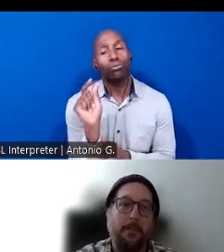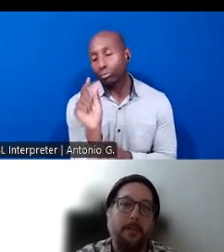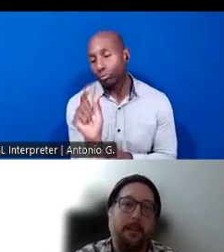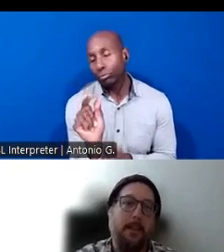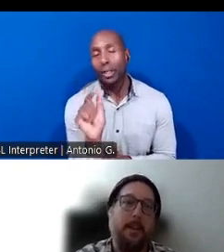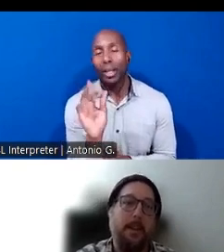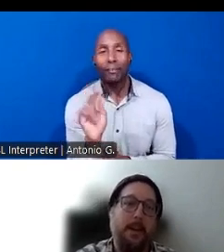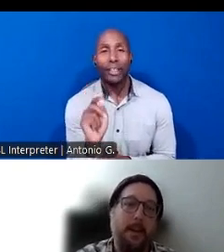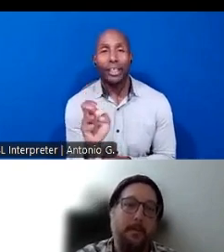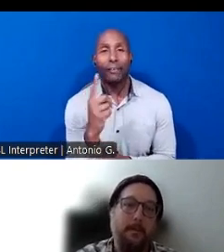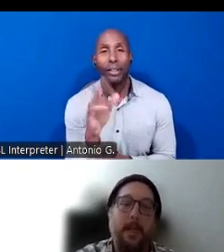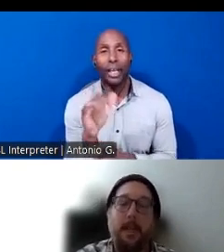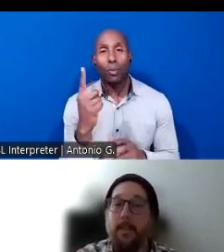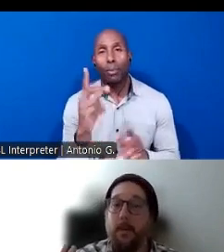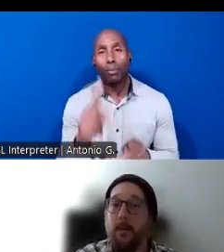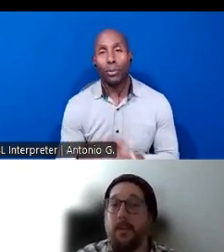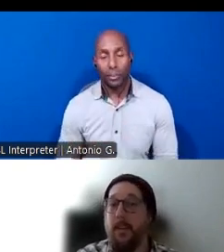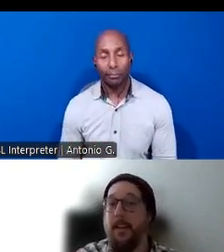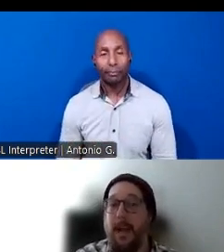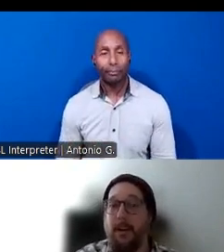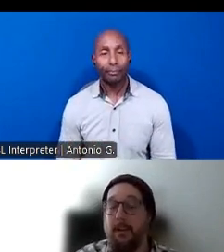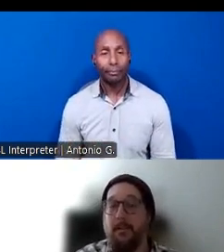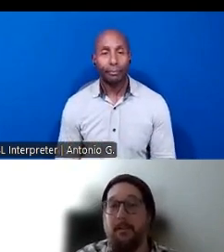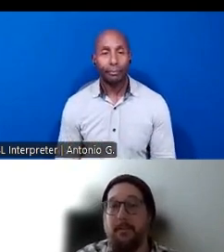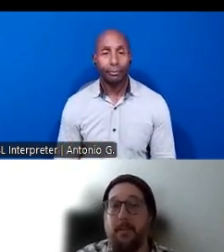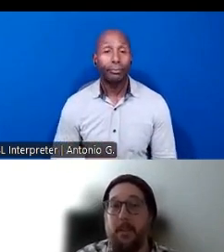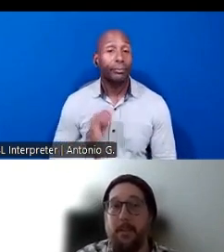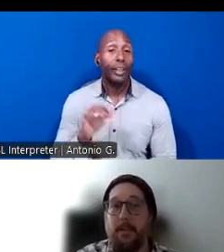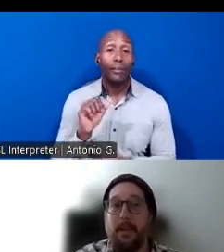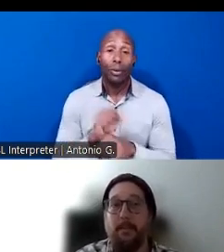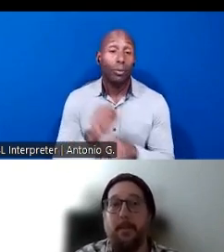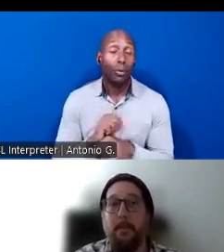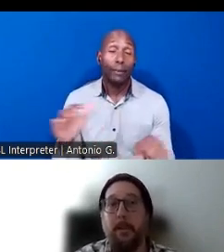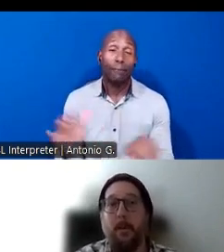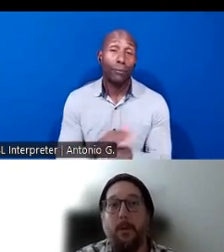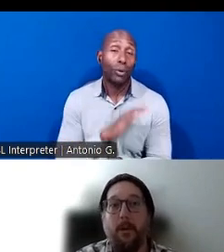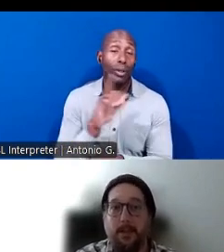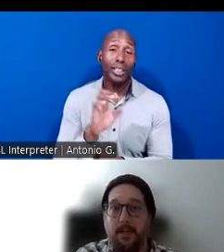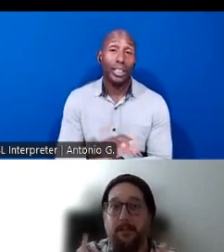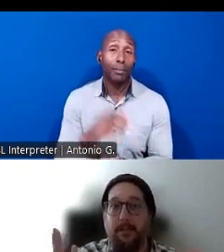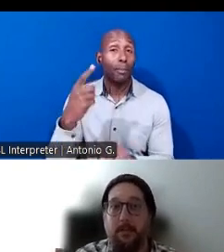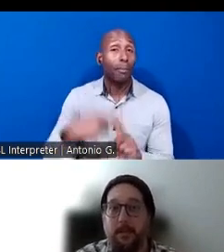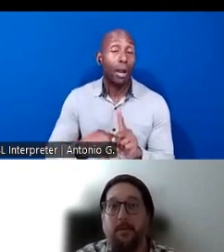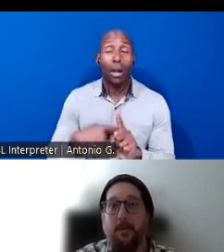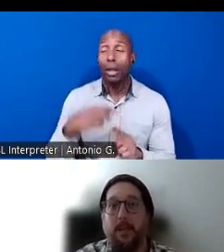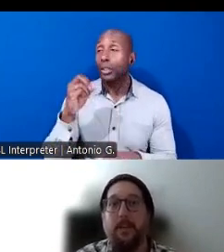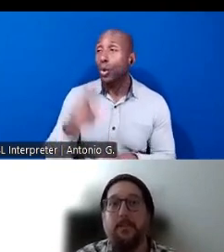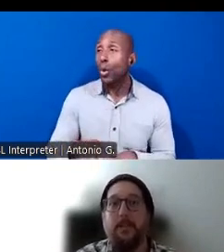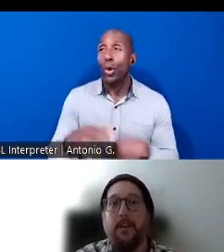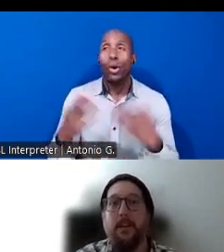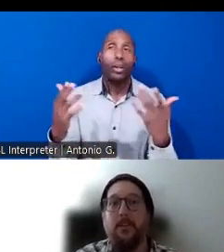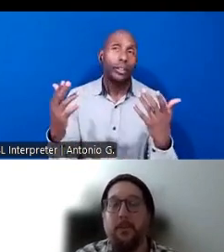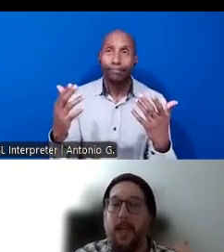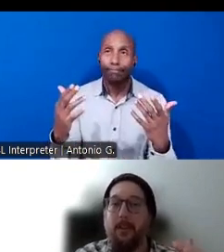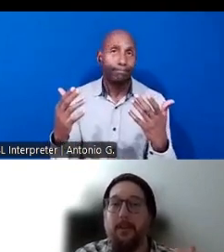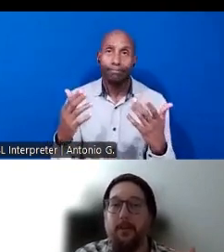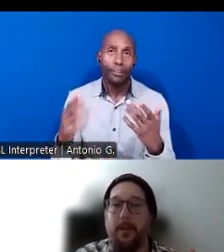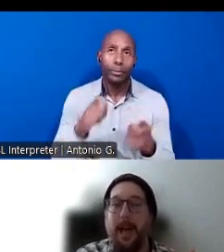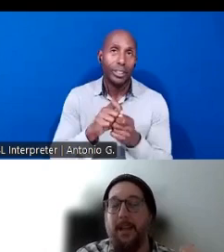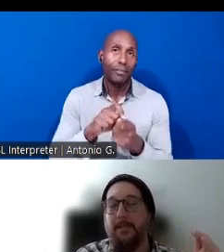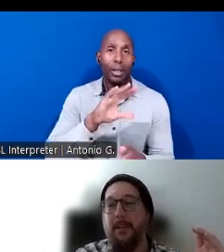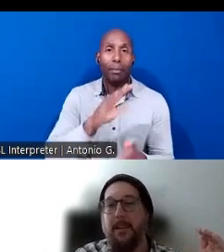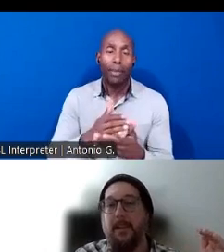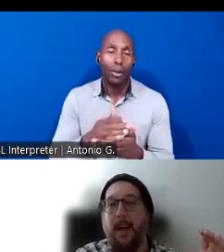one person. If they worked the entire month of December or an even number of weeks, you can